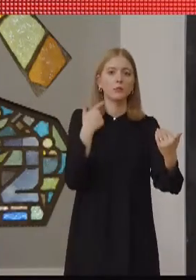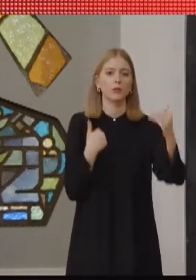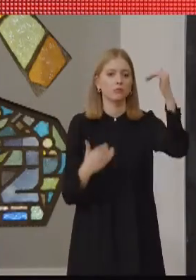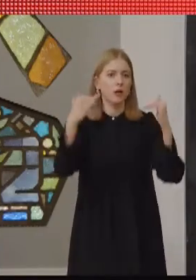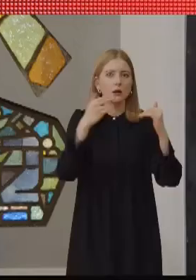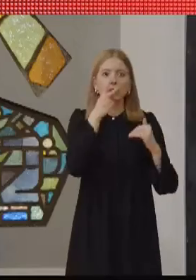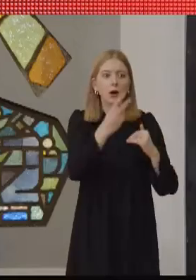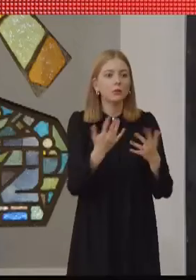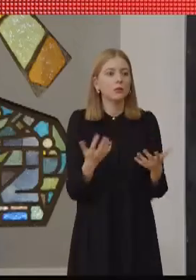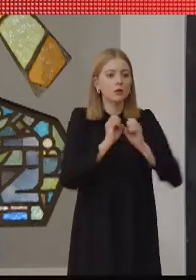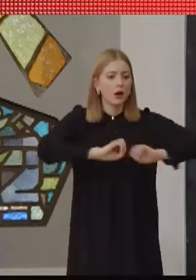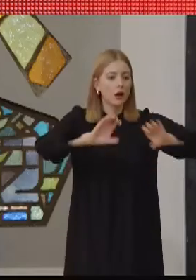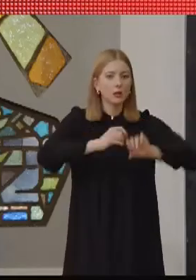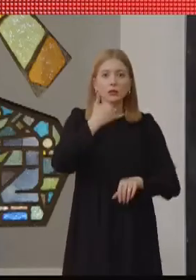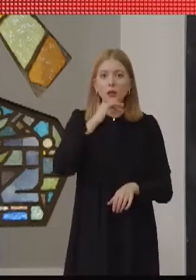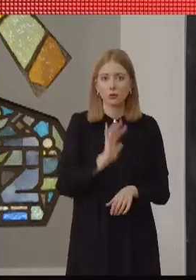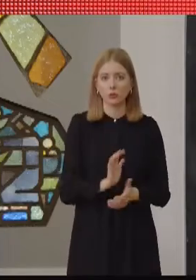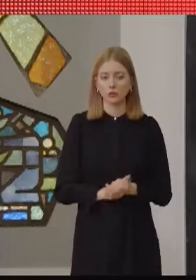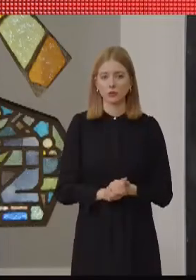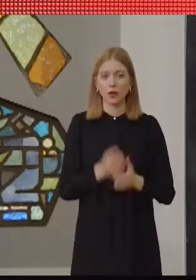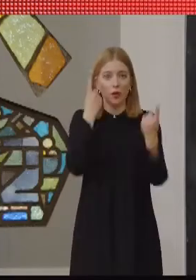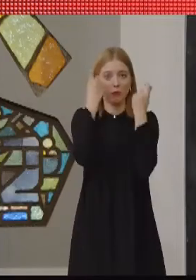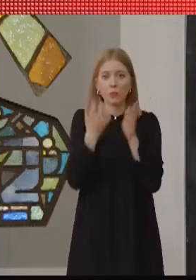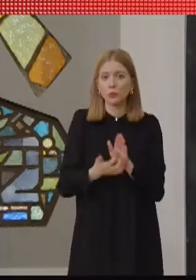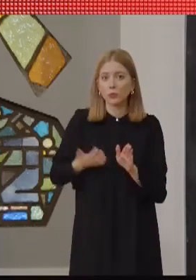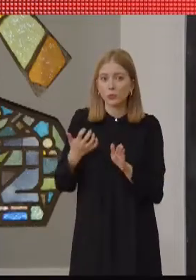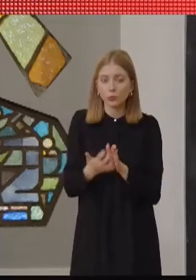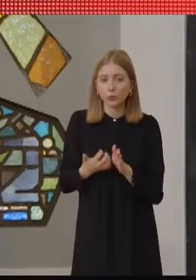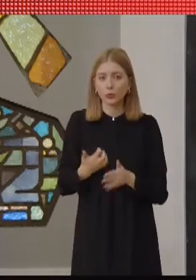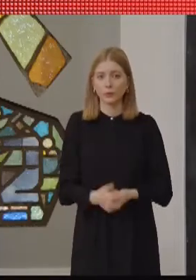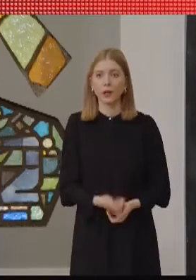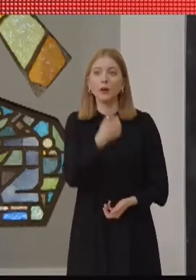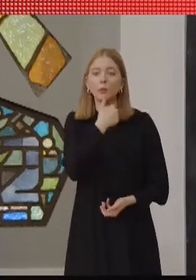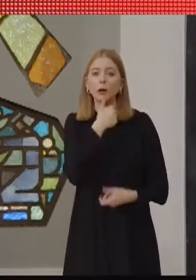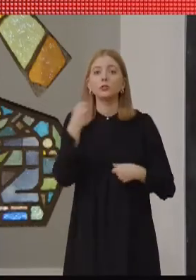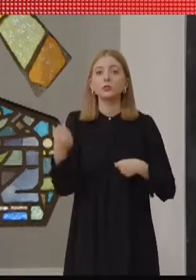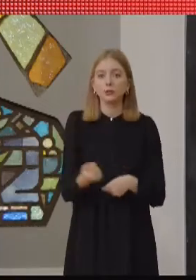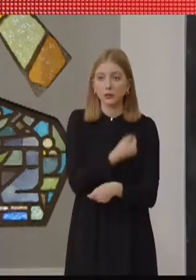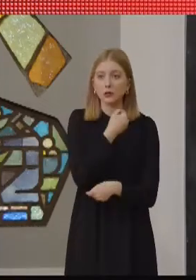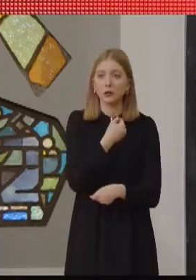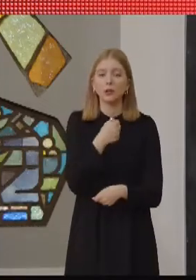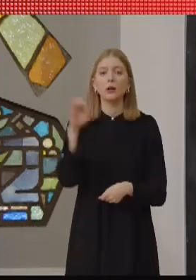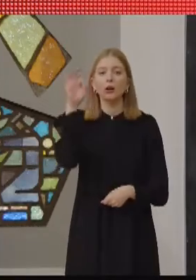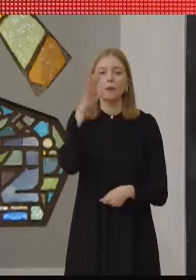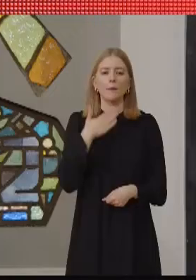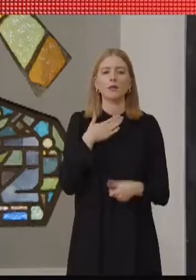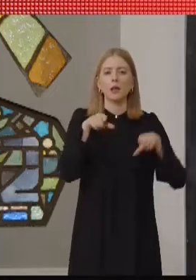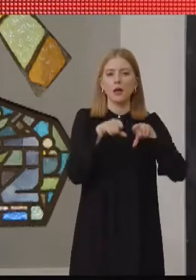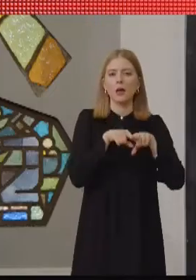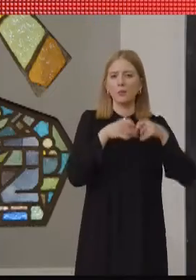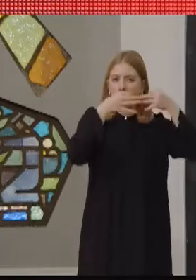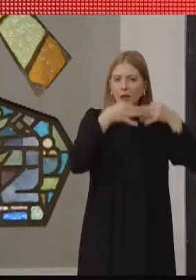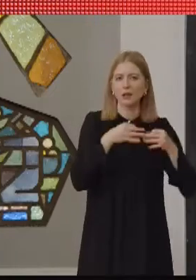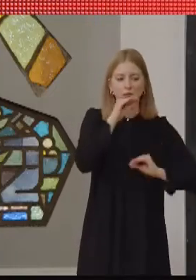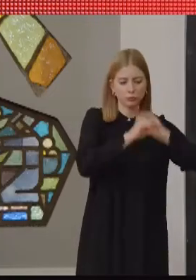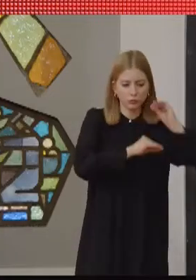opinion. Another aspect I want to mention is that we need to speak with